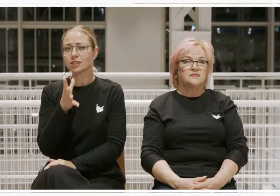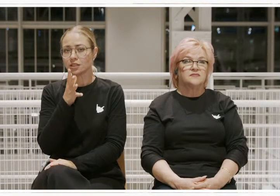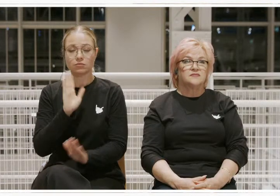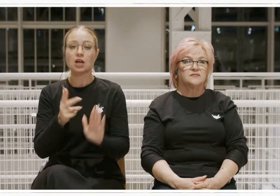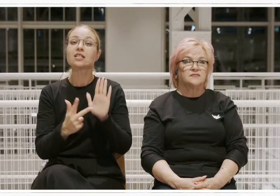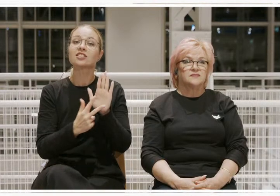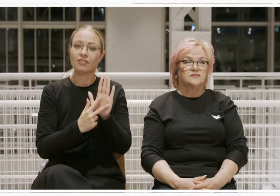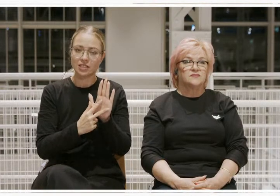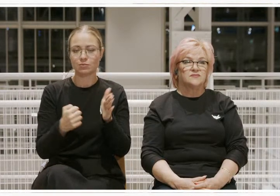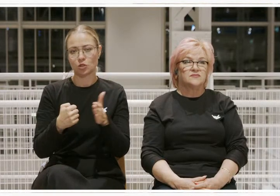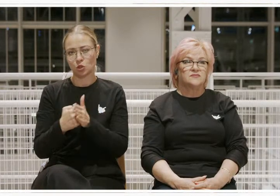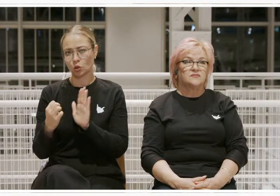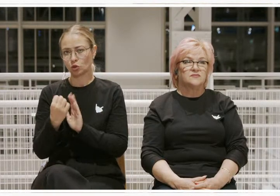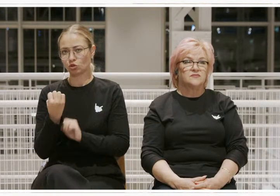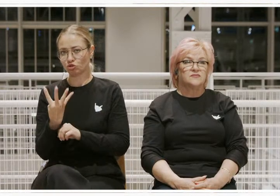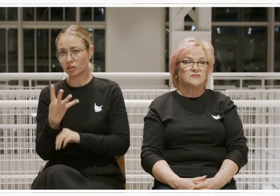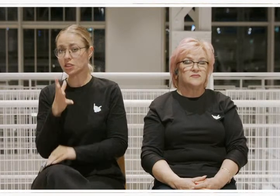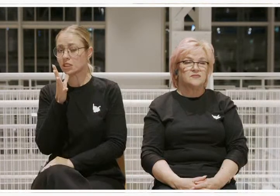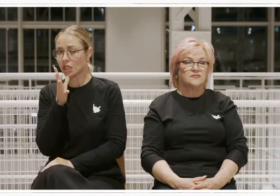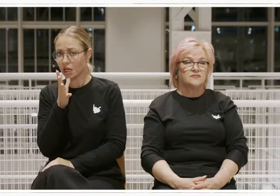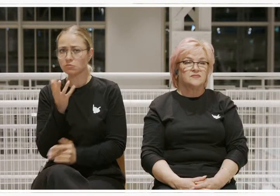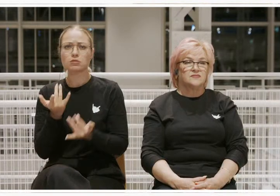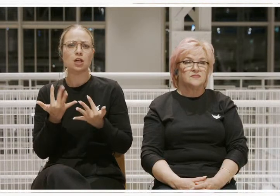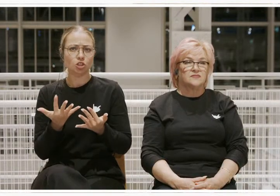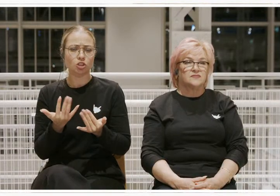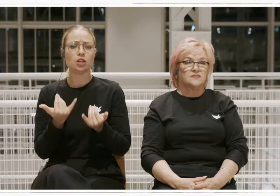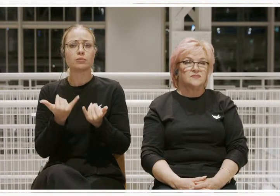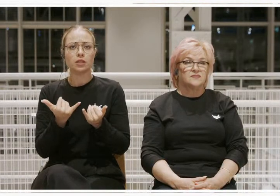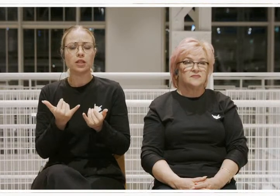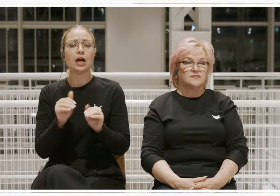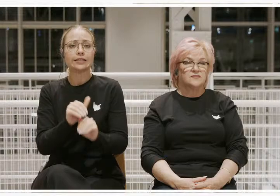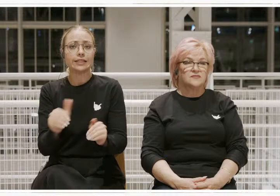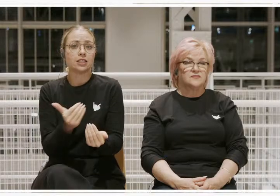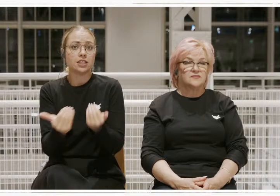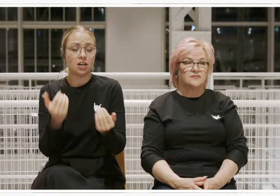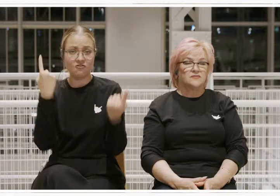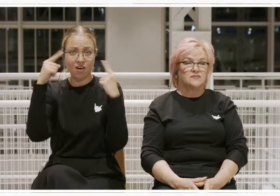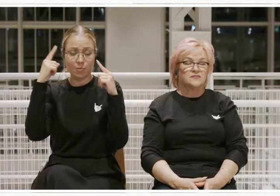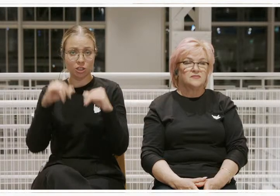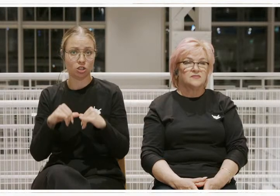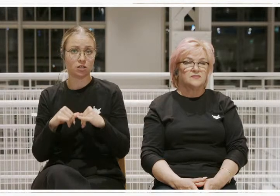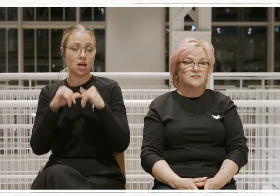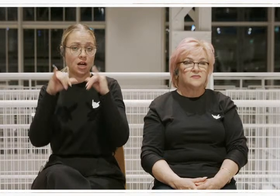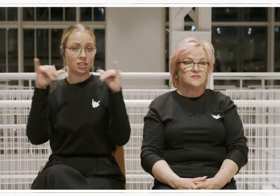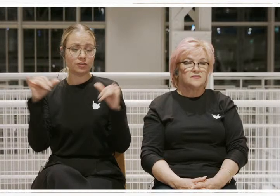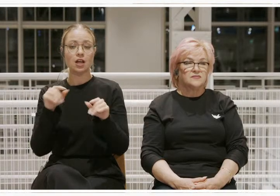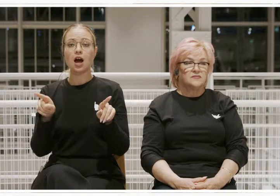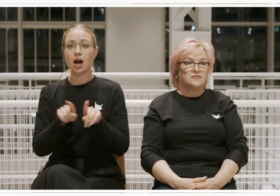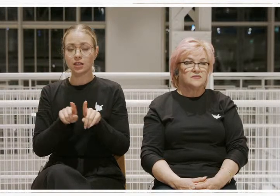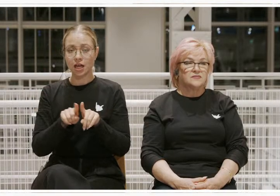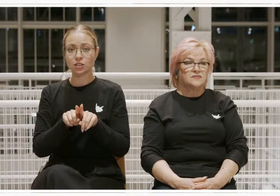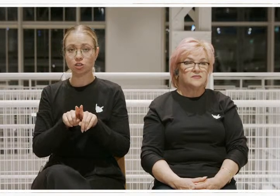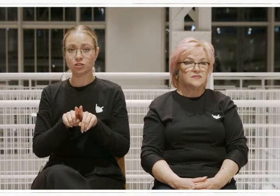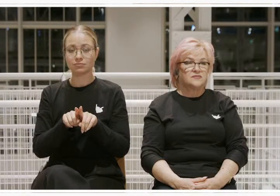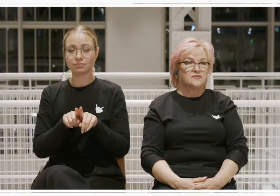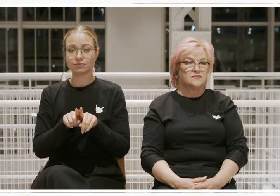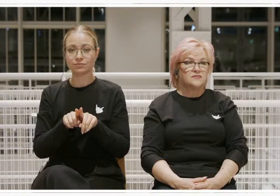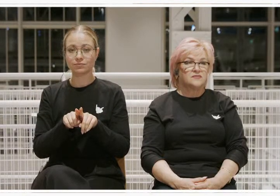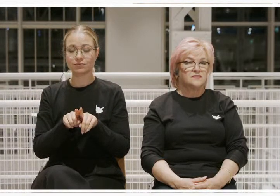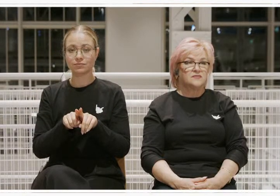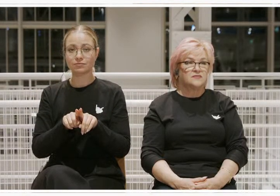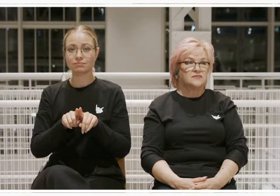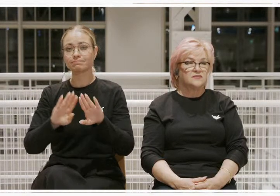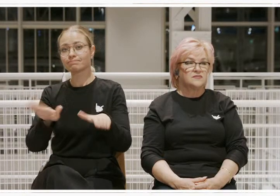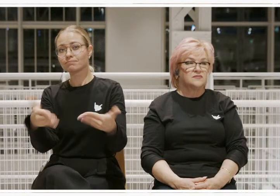the imagination of children, as well as accompanying adults, teachers, and experts, and reconnect them with birds,